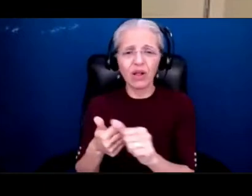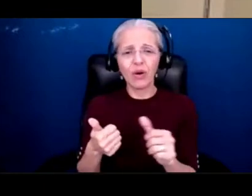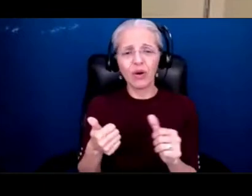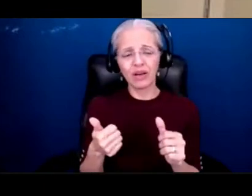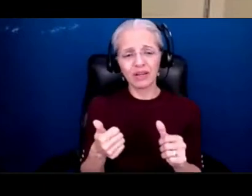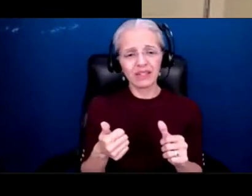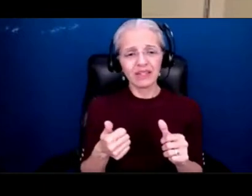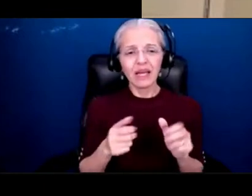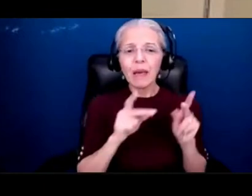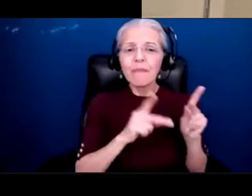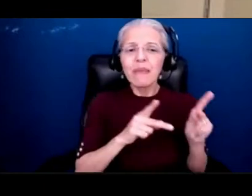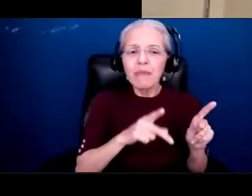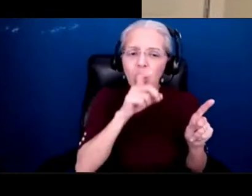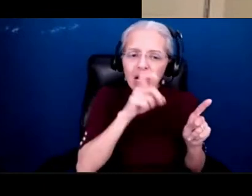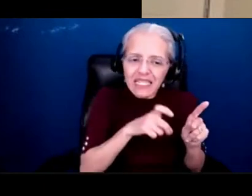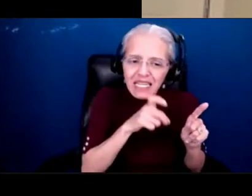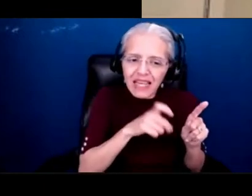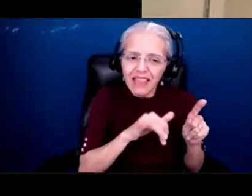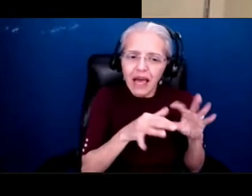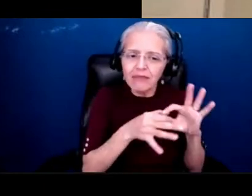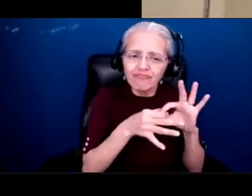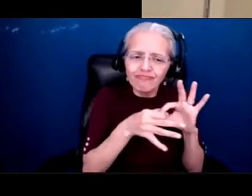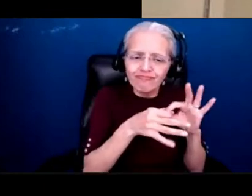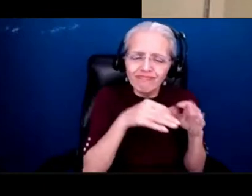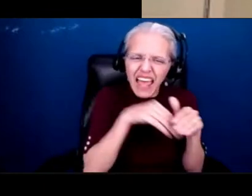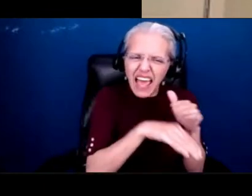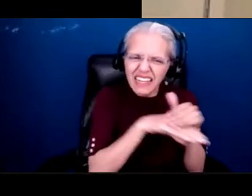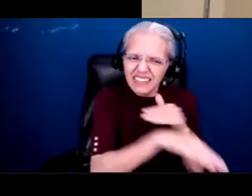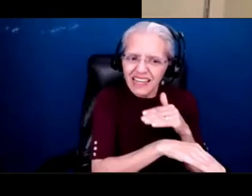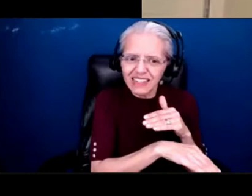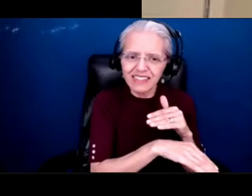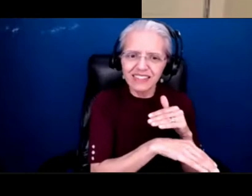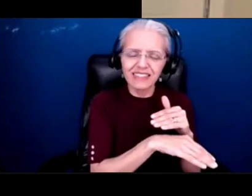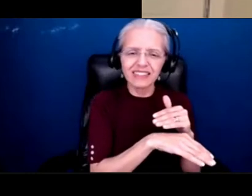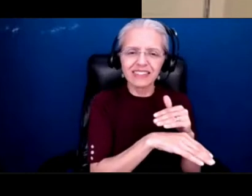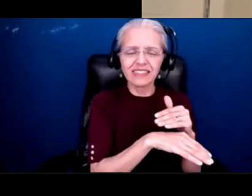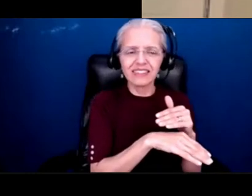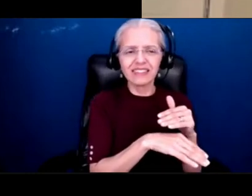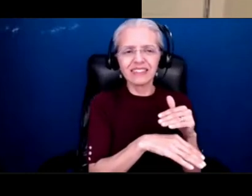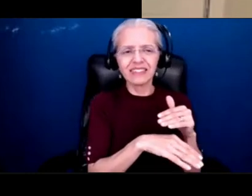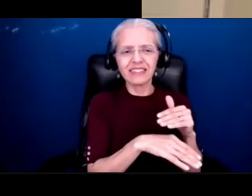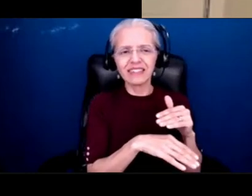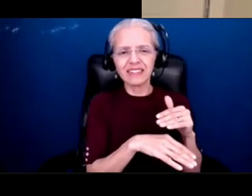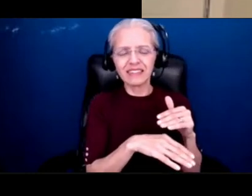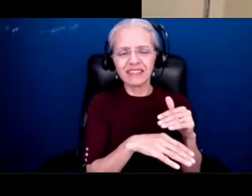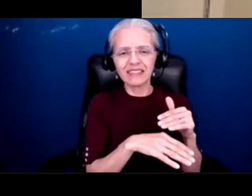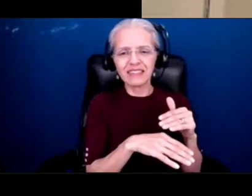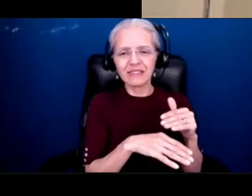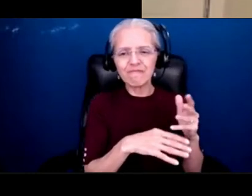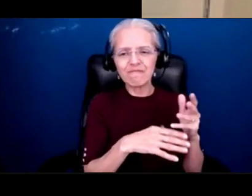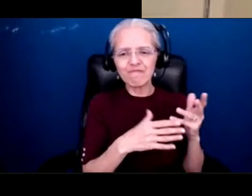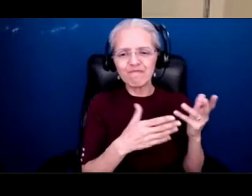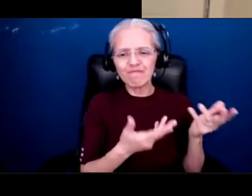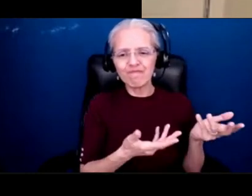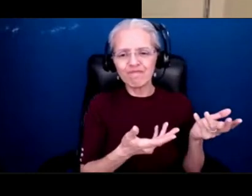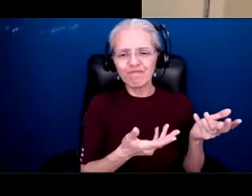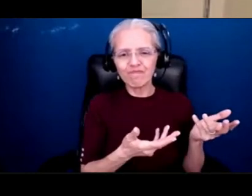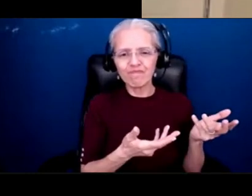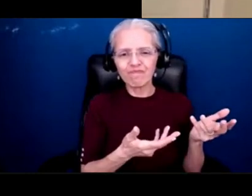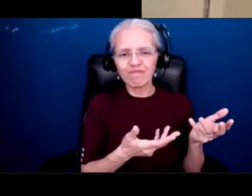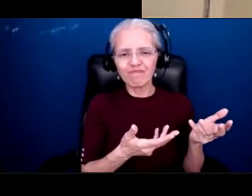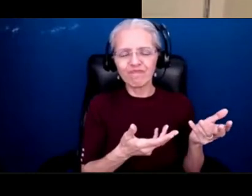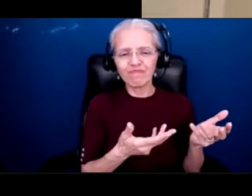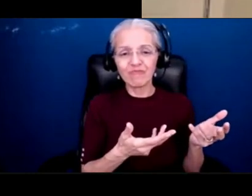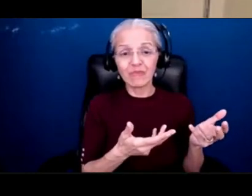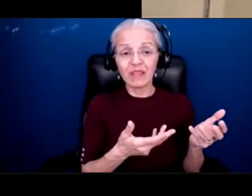intimately. Access is a lot more than that. It's a lot of things that we give